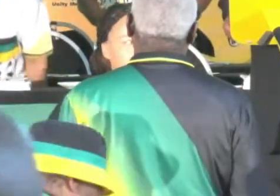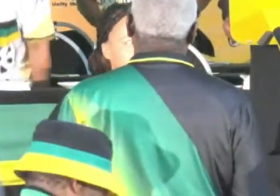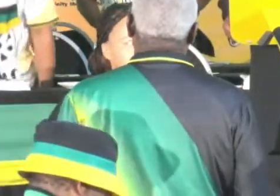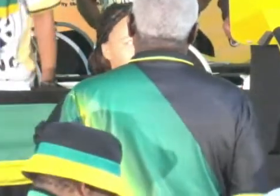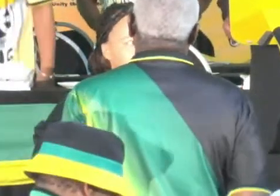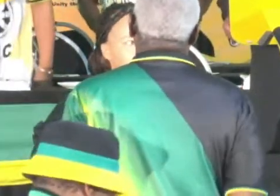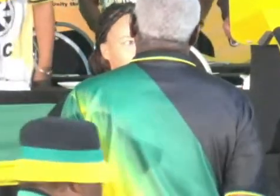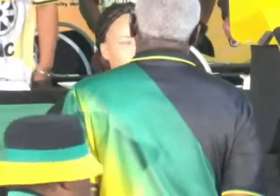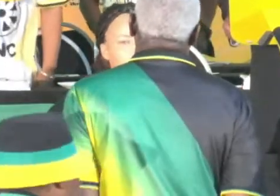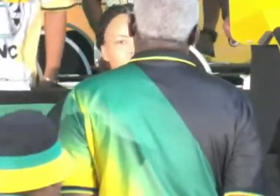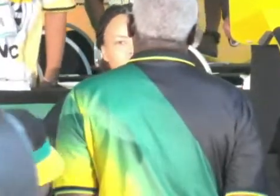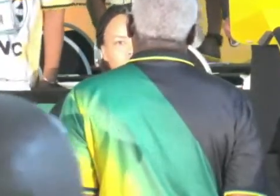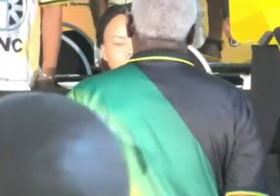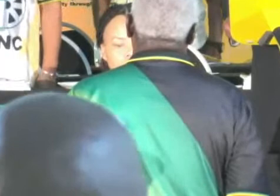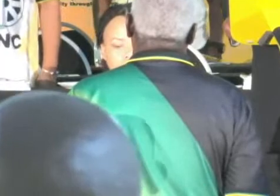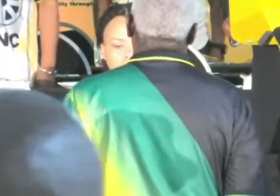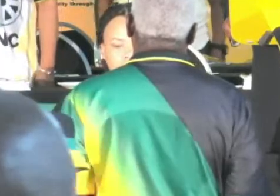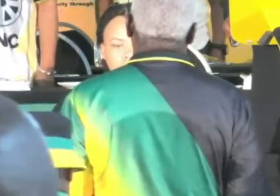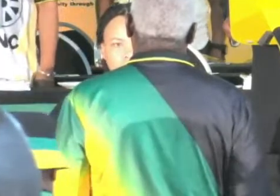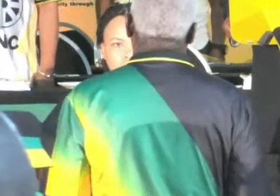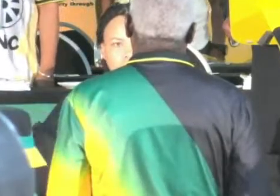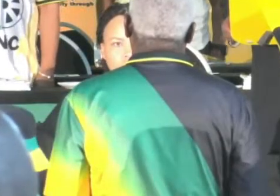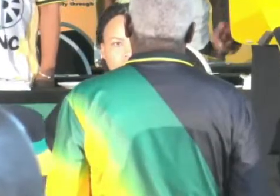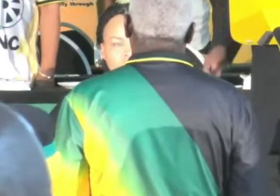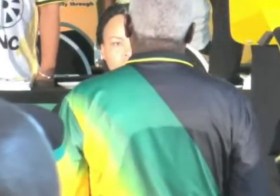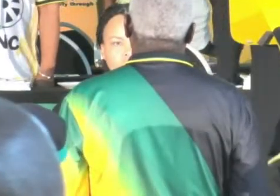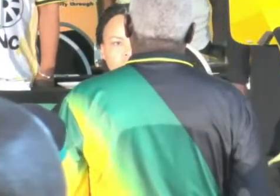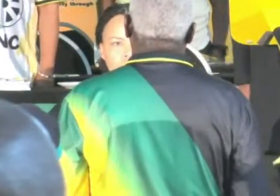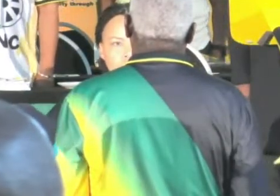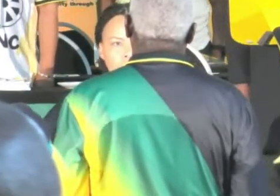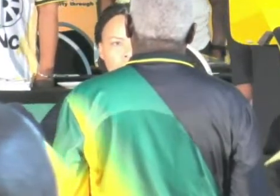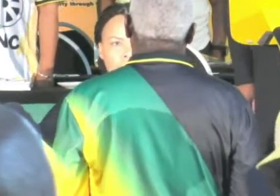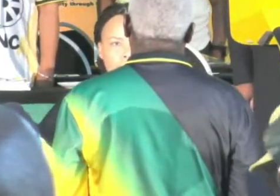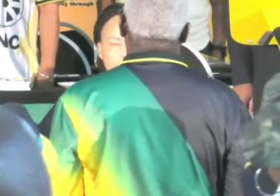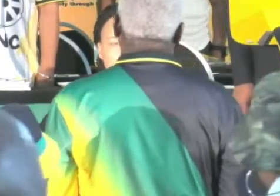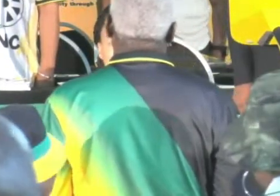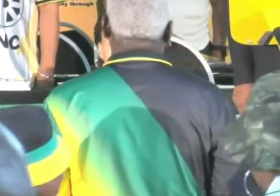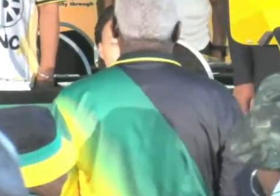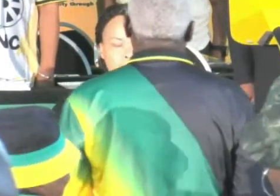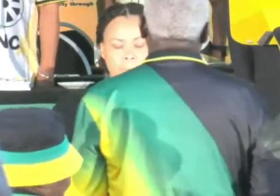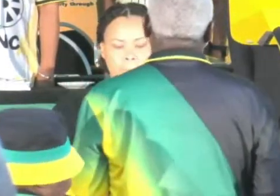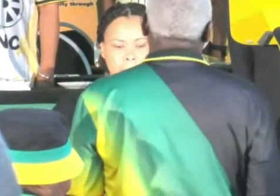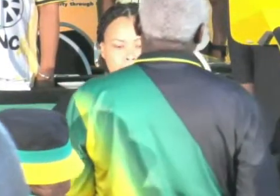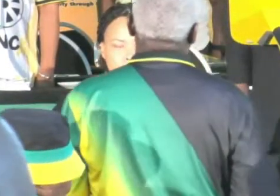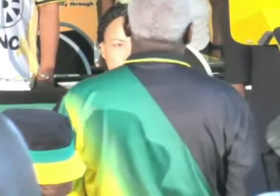standing like that, we're getting to the AU national.